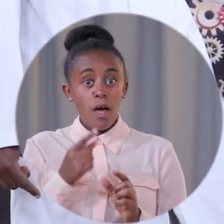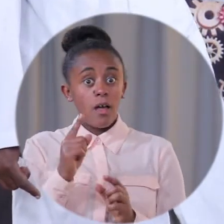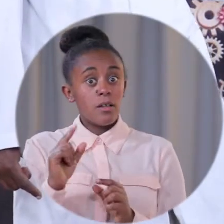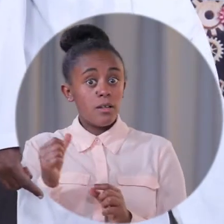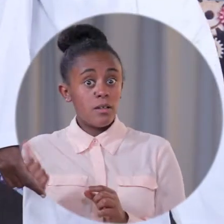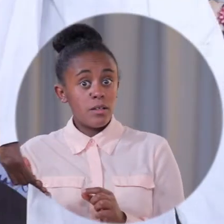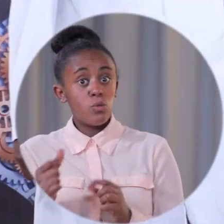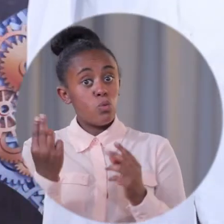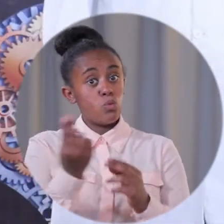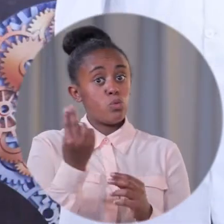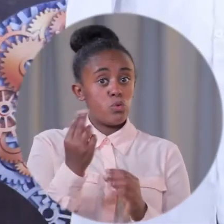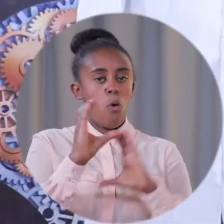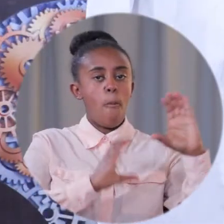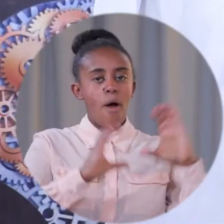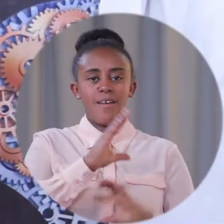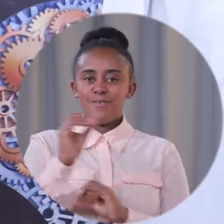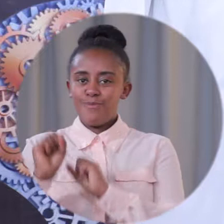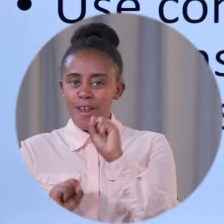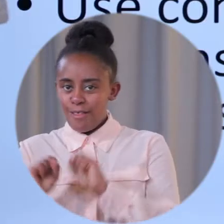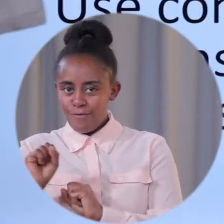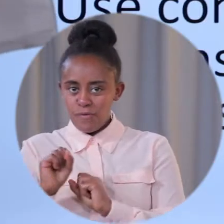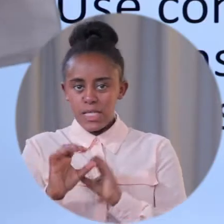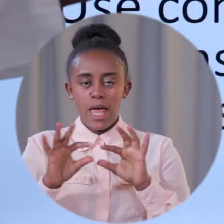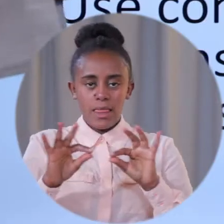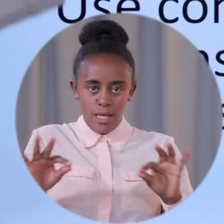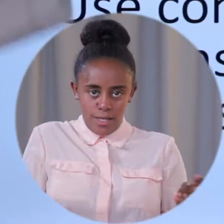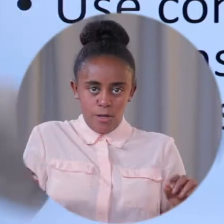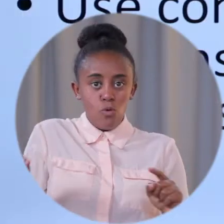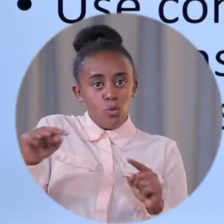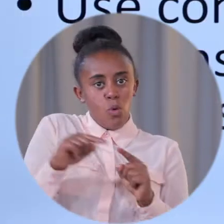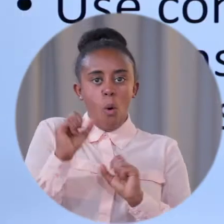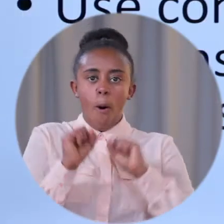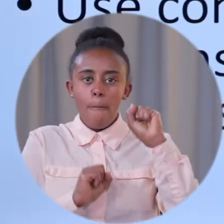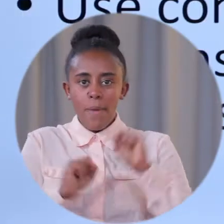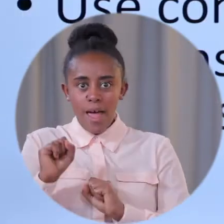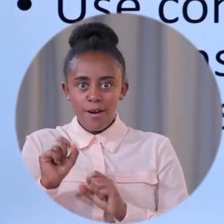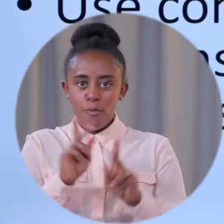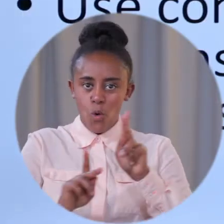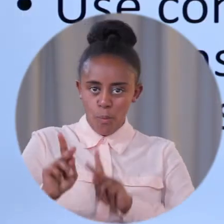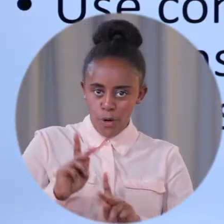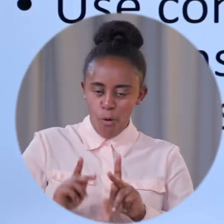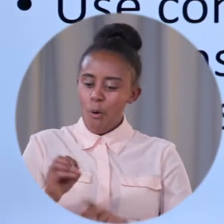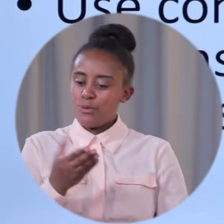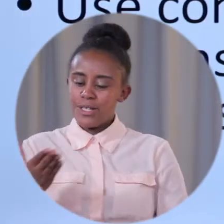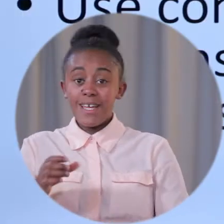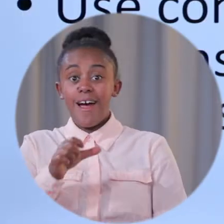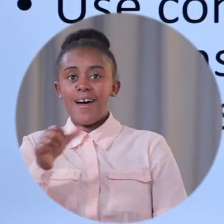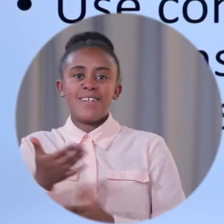use comparative and superlative sentences to compare people, objects, and other